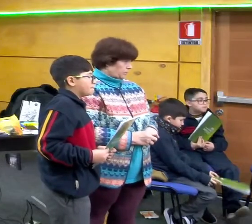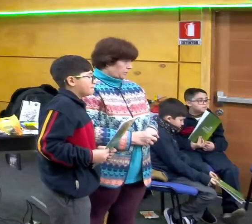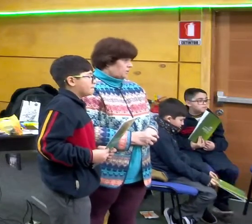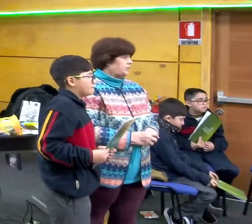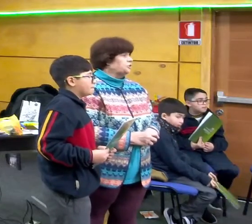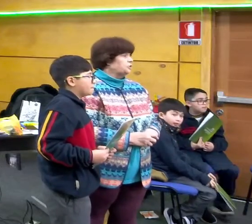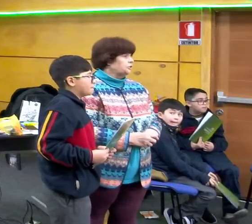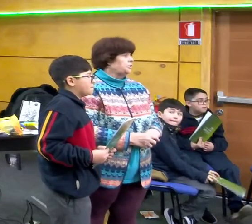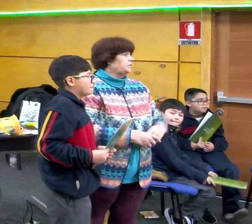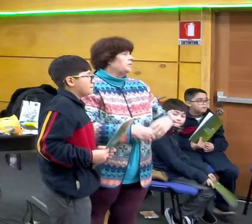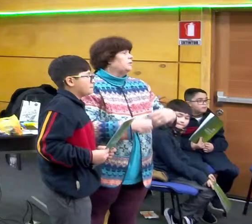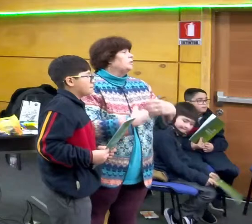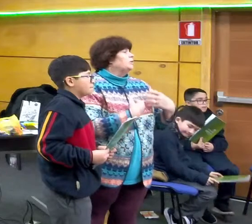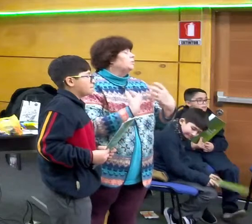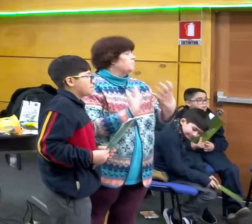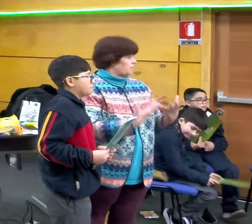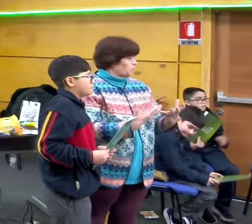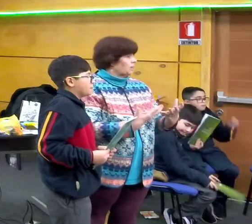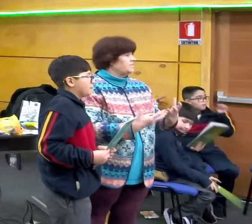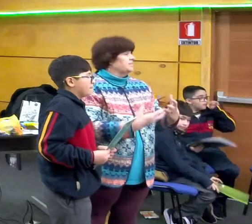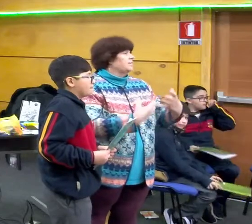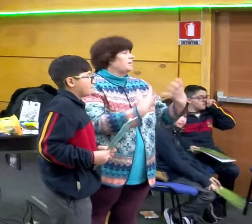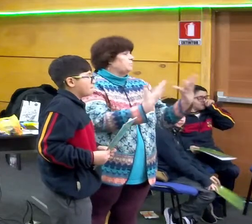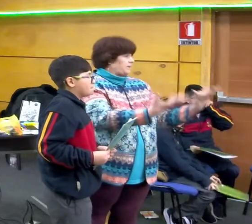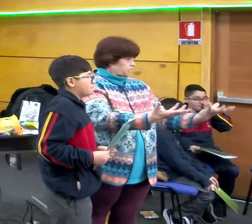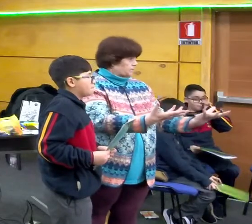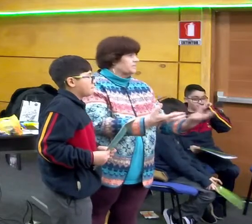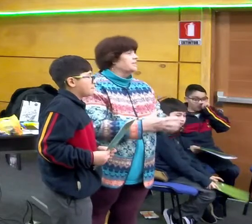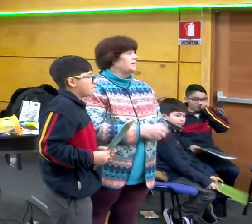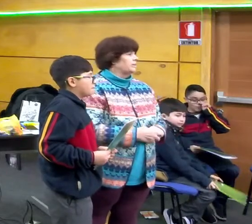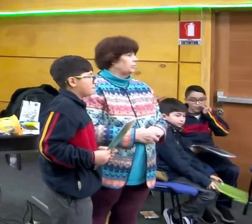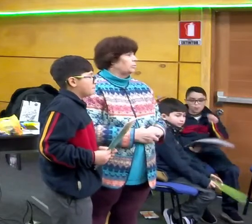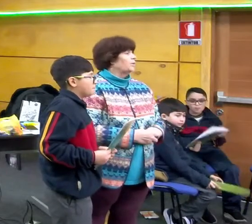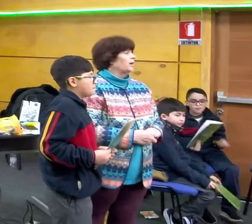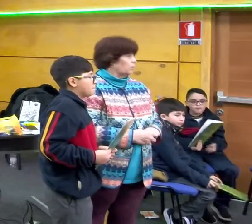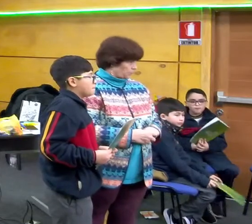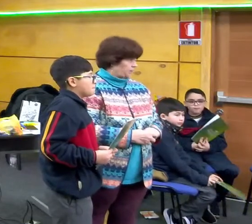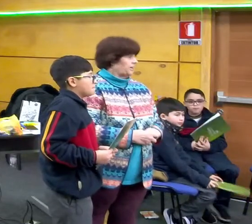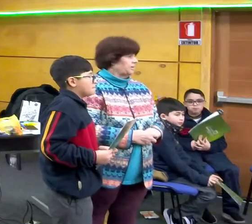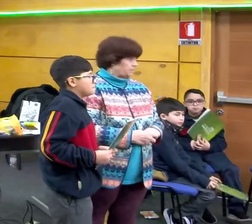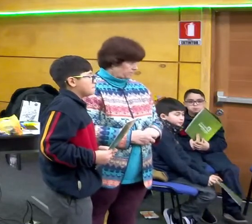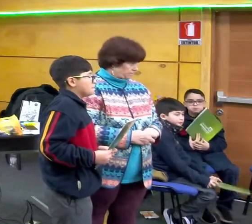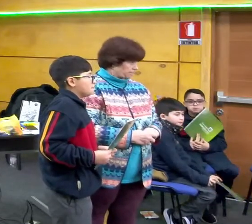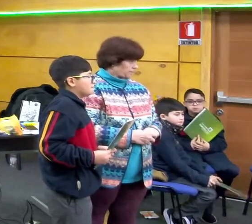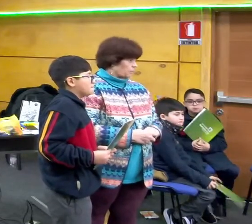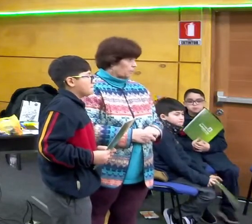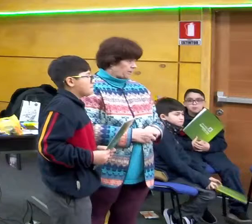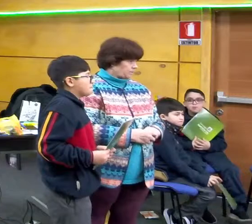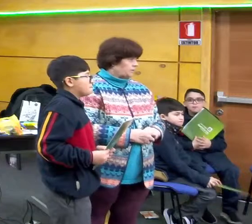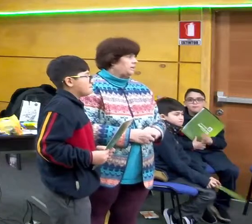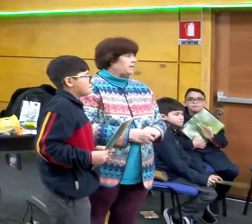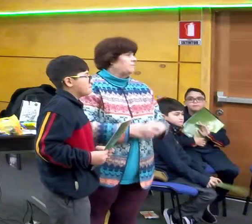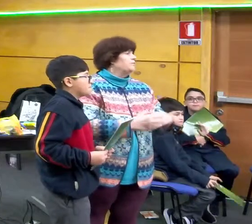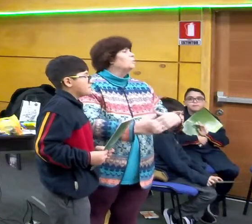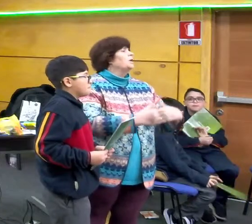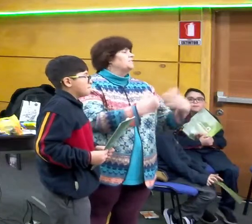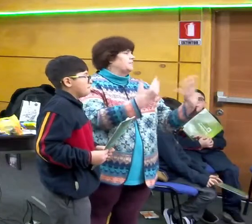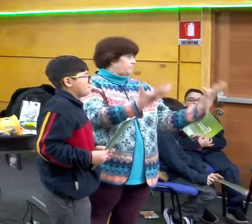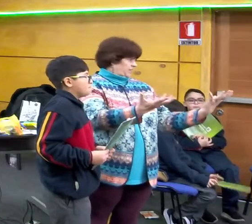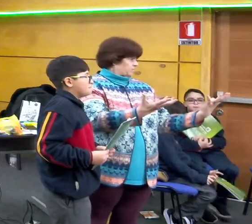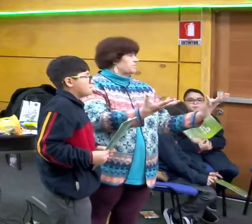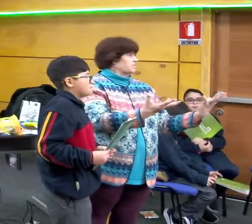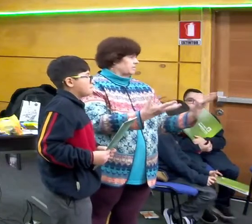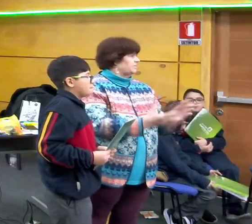video, they should memorize it and be able to say it without reading it. Right, if they